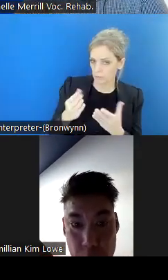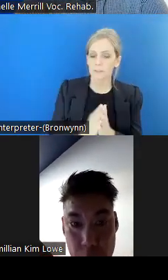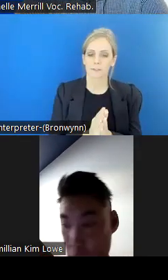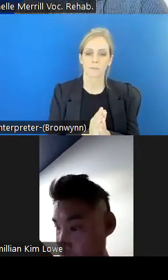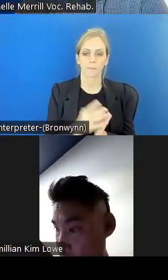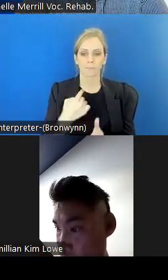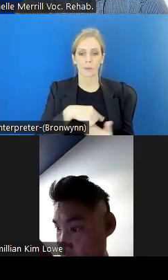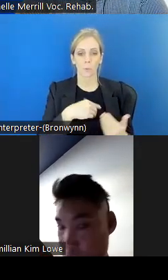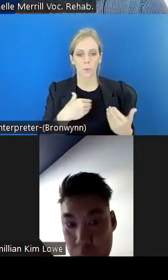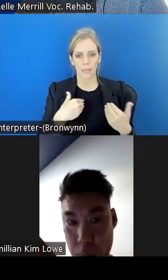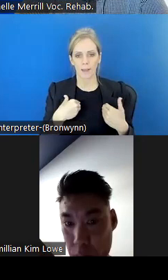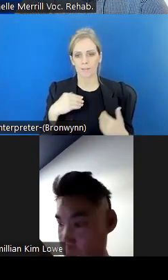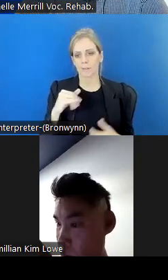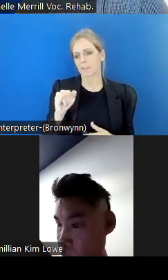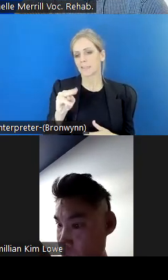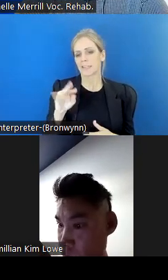shots to explain it.